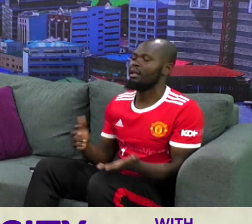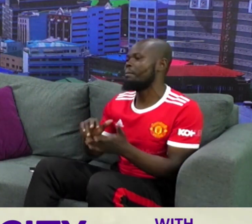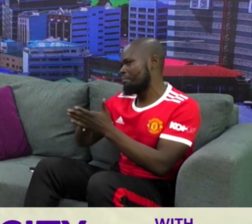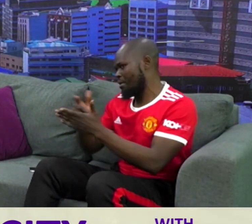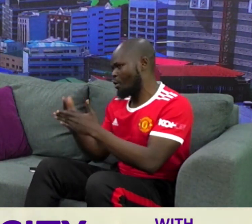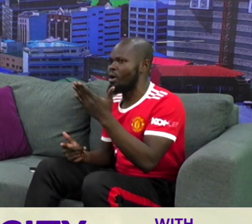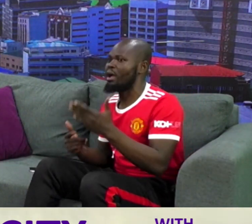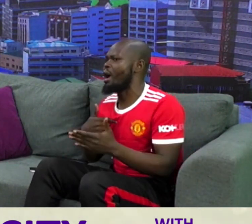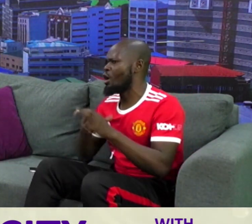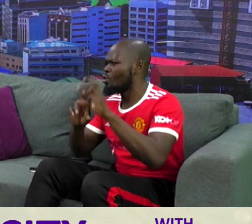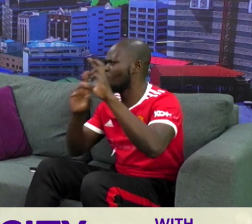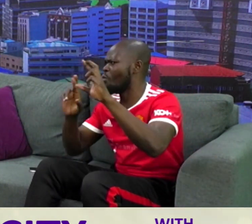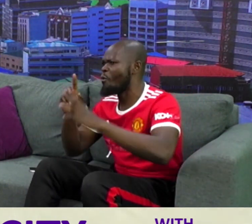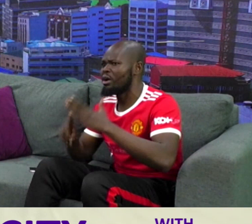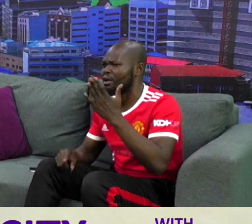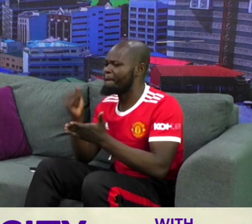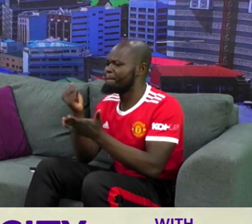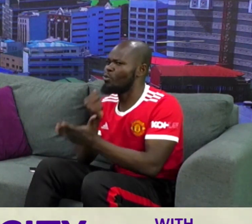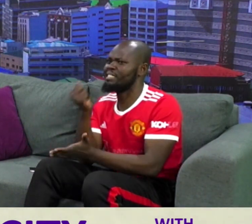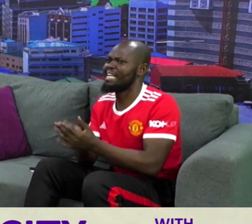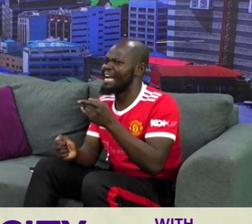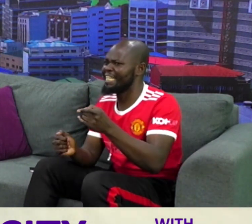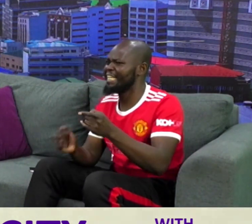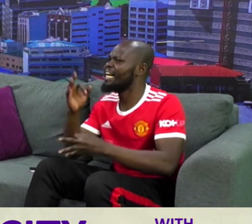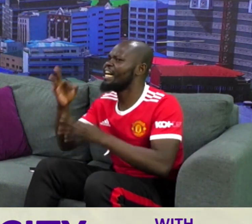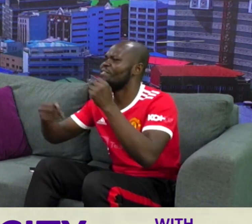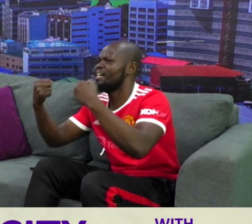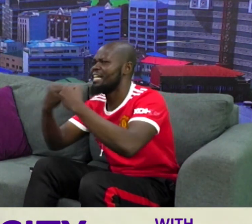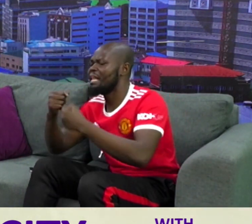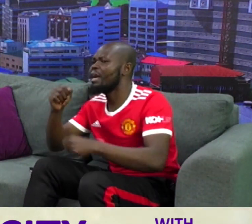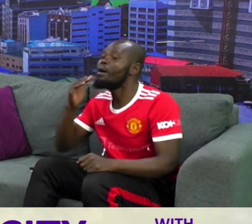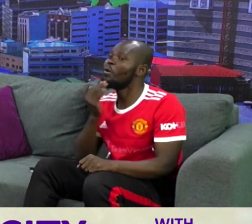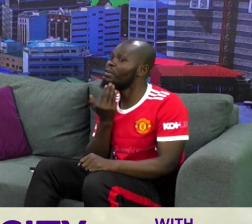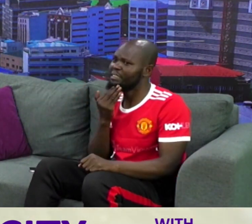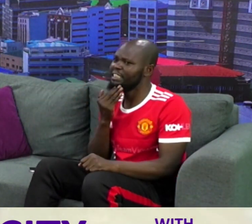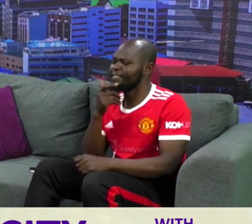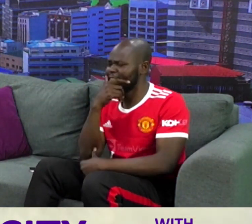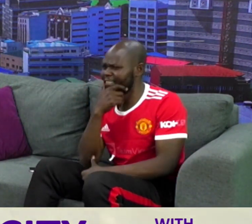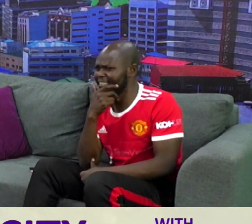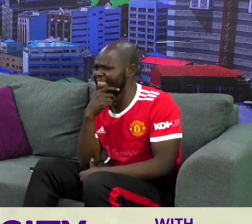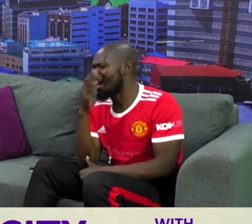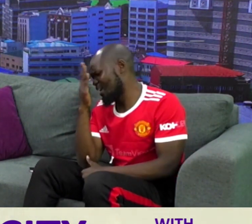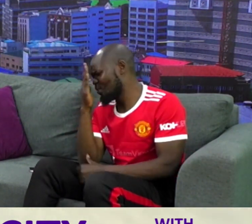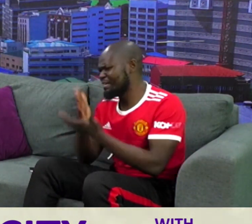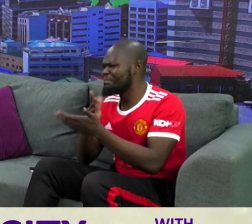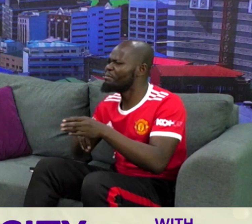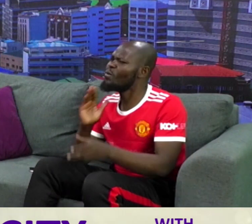can go back to their winning score. So I'm just hopeful for Posta Rangers. If